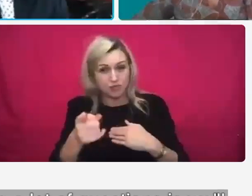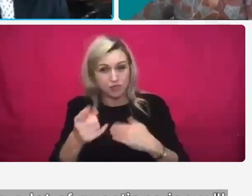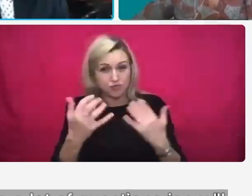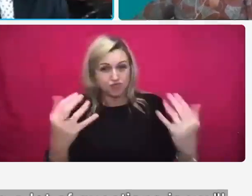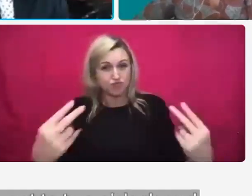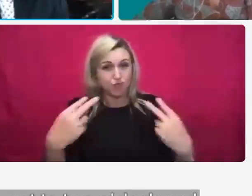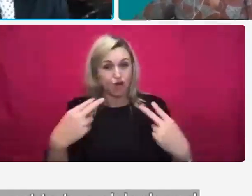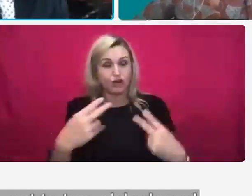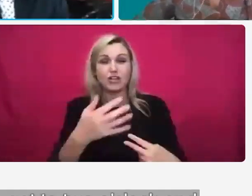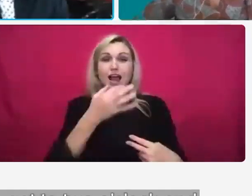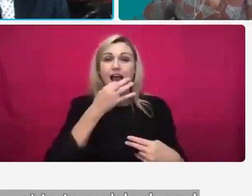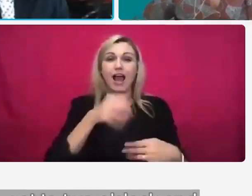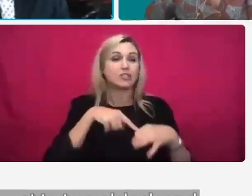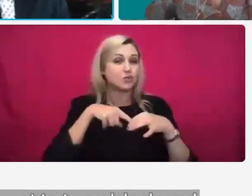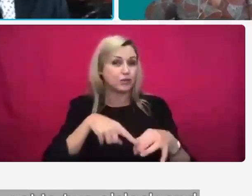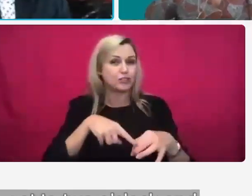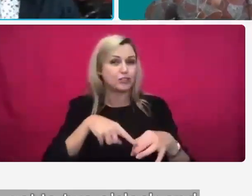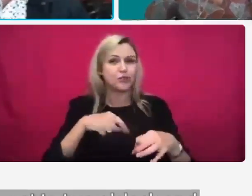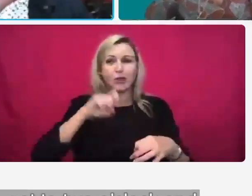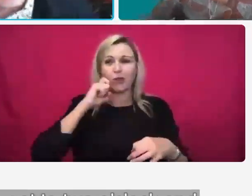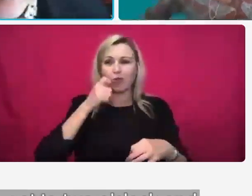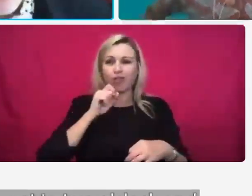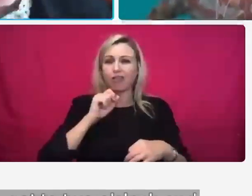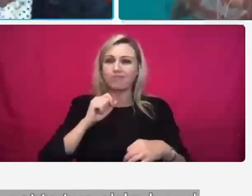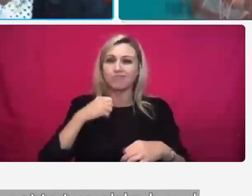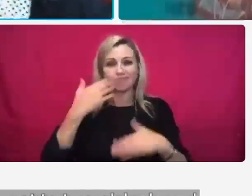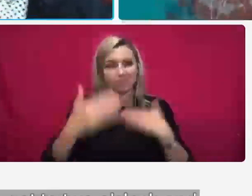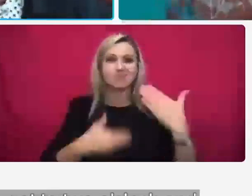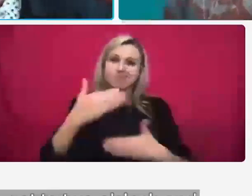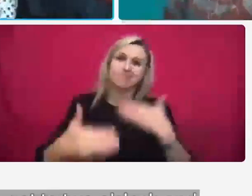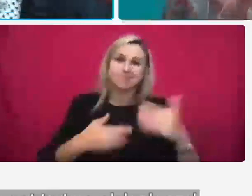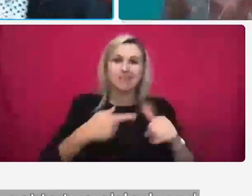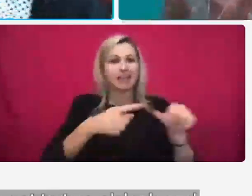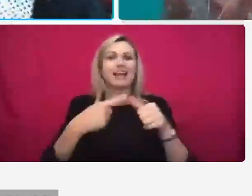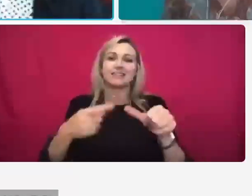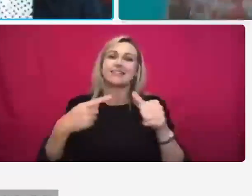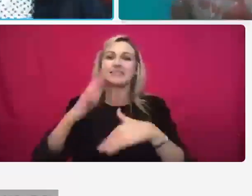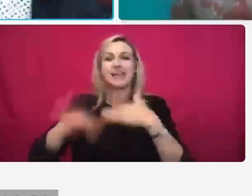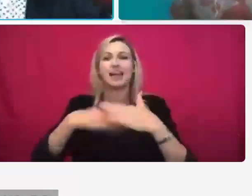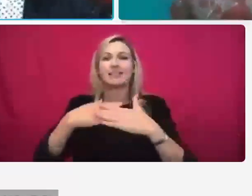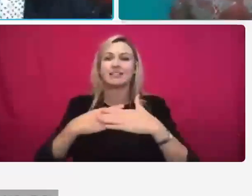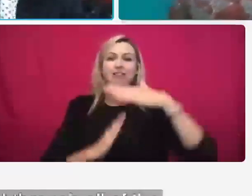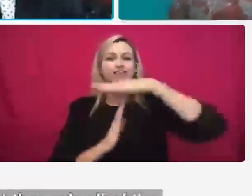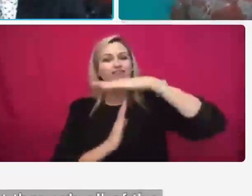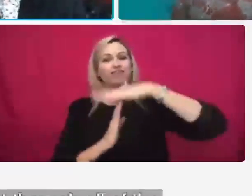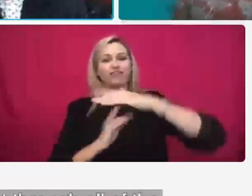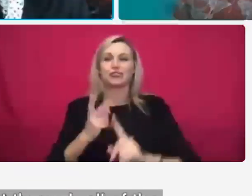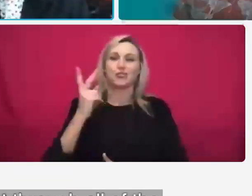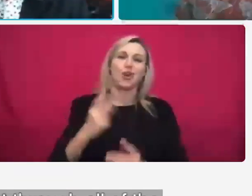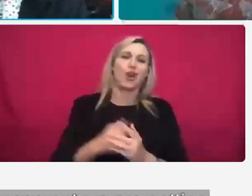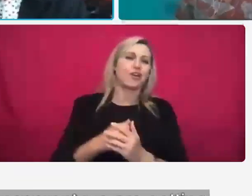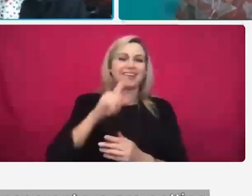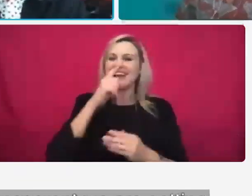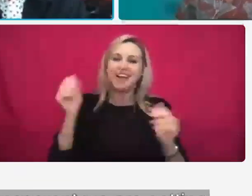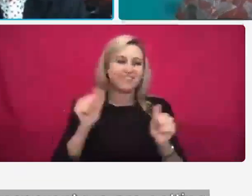is we'll just keep pitching until we get to 2 o'clock and see how we go. We're not going to get through